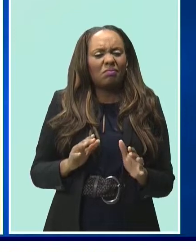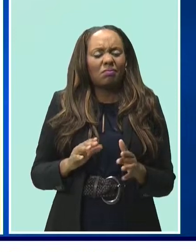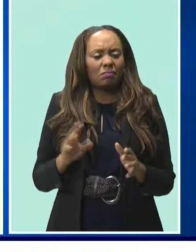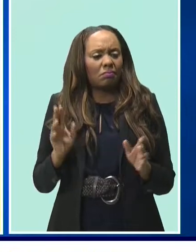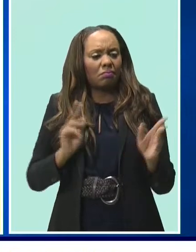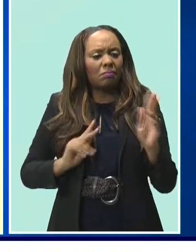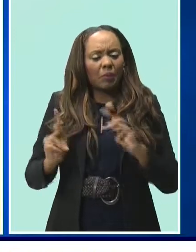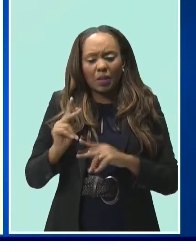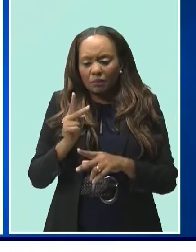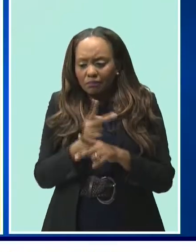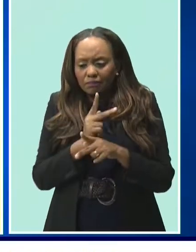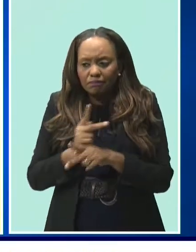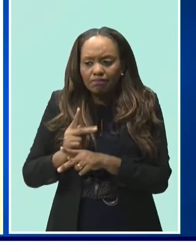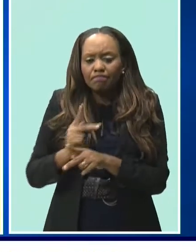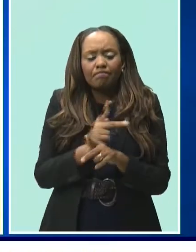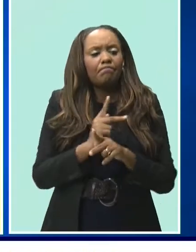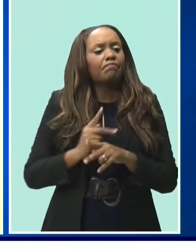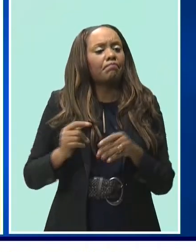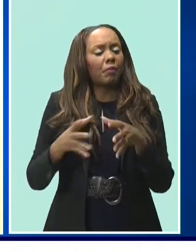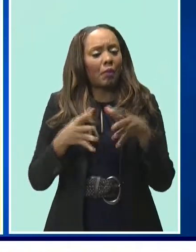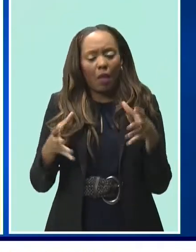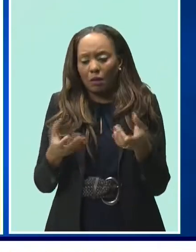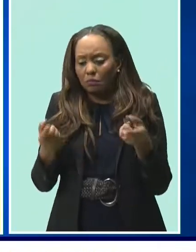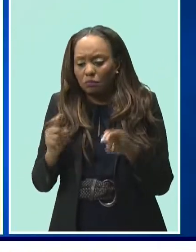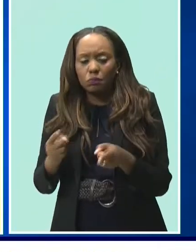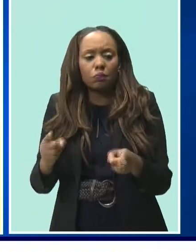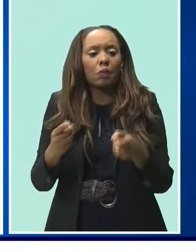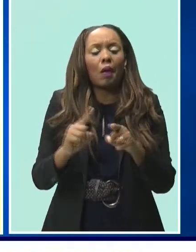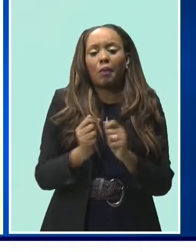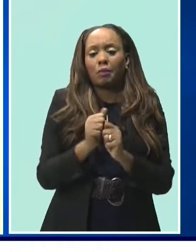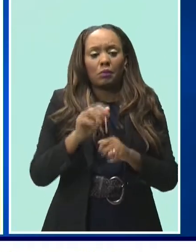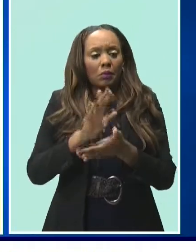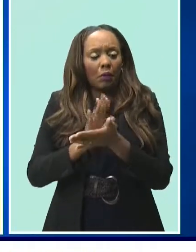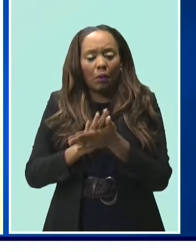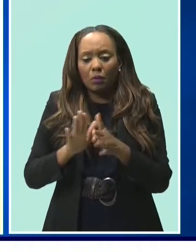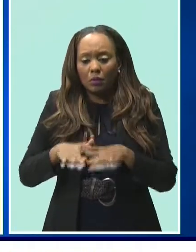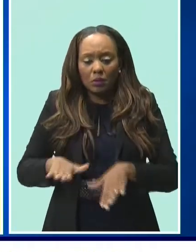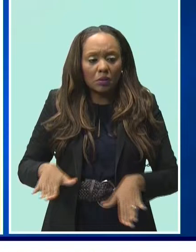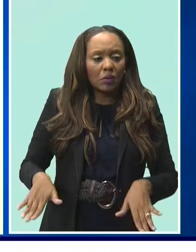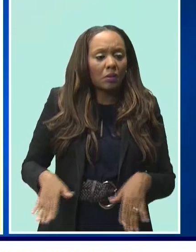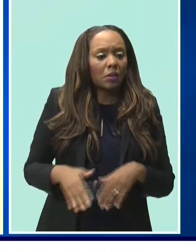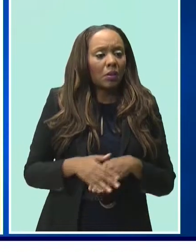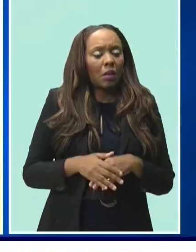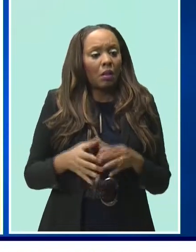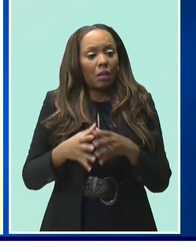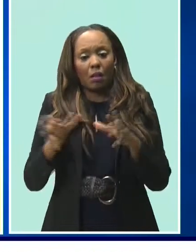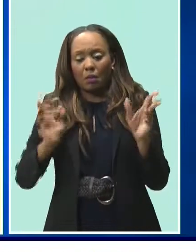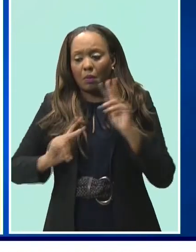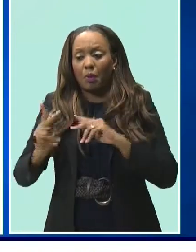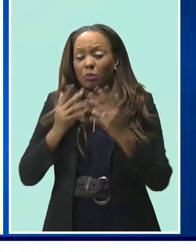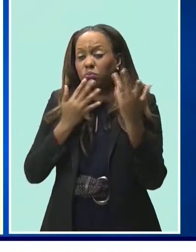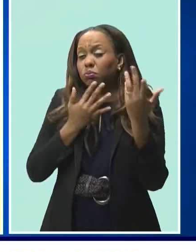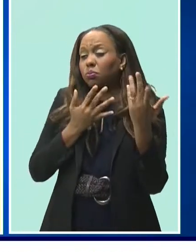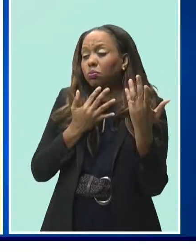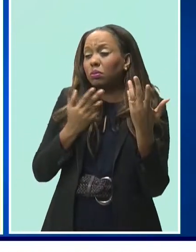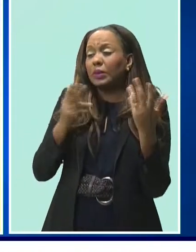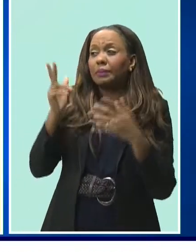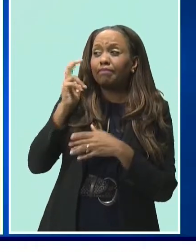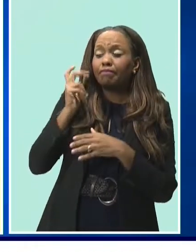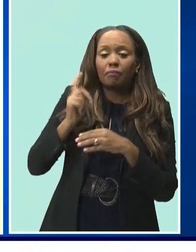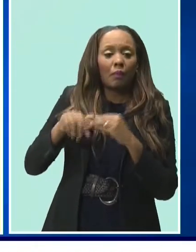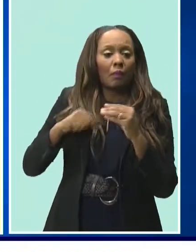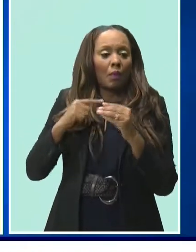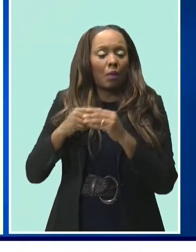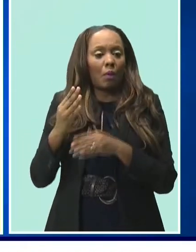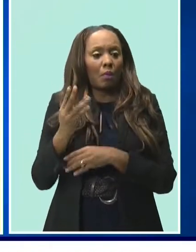cautious. A lot happens as well on what's happening with school children, and I think a lot of people are waiting to hear about back